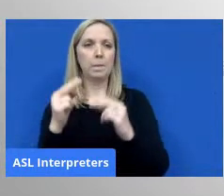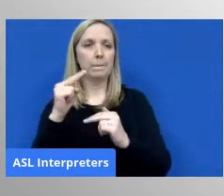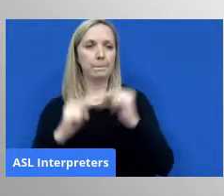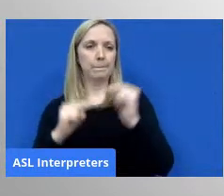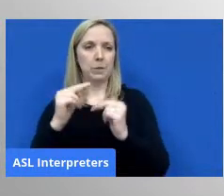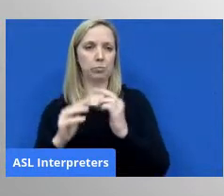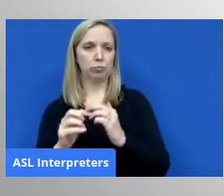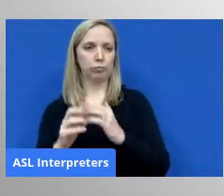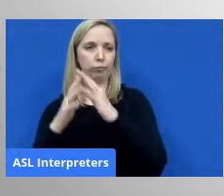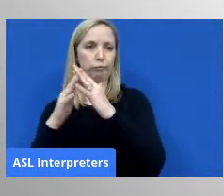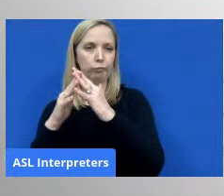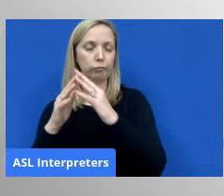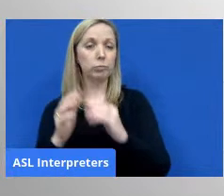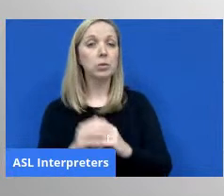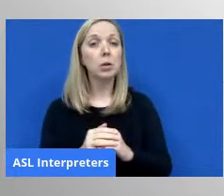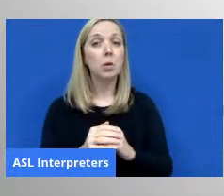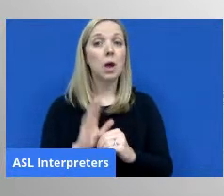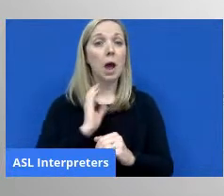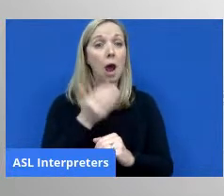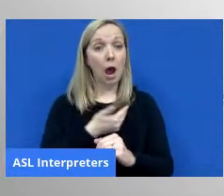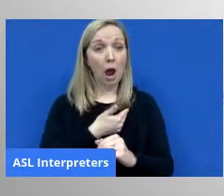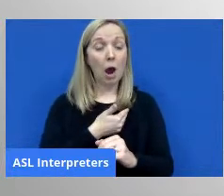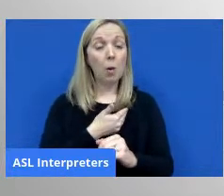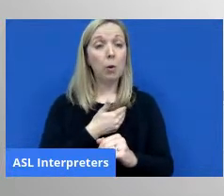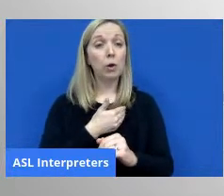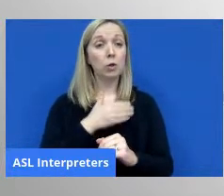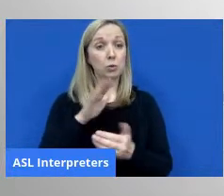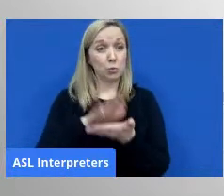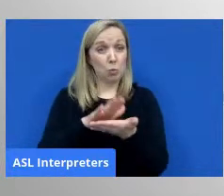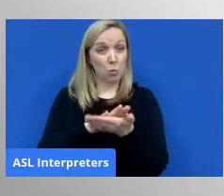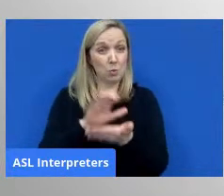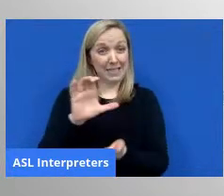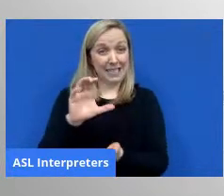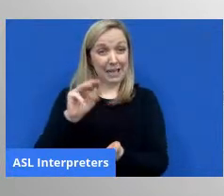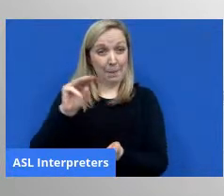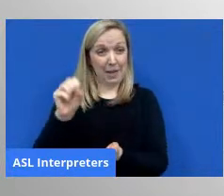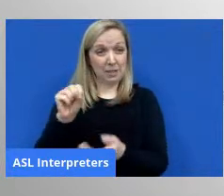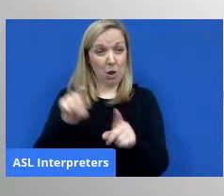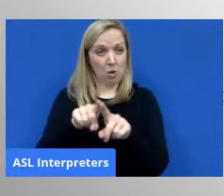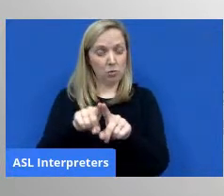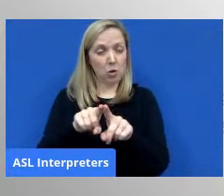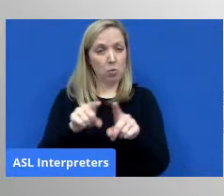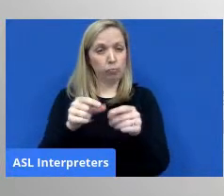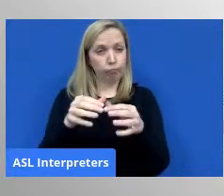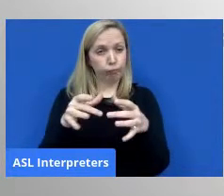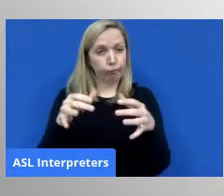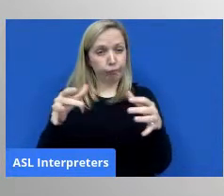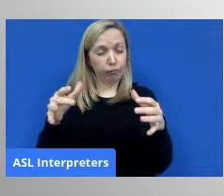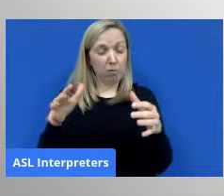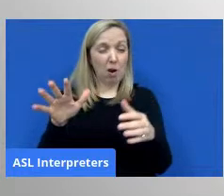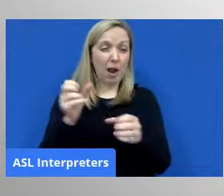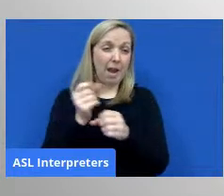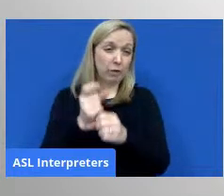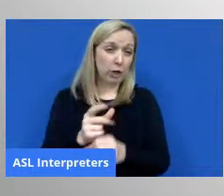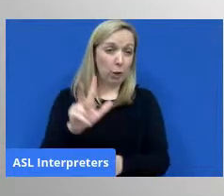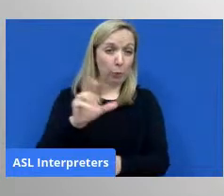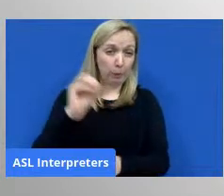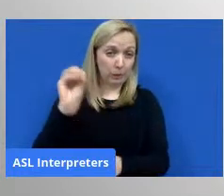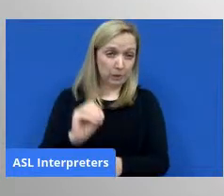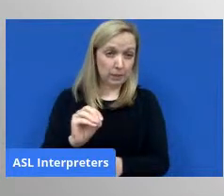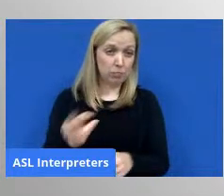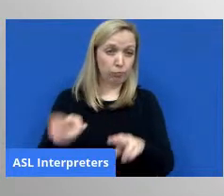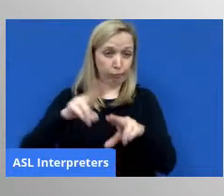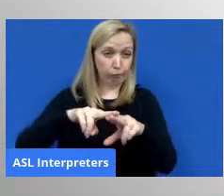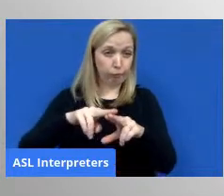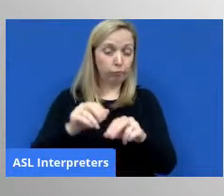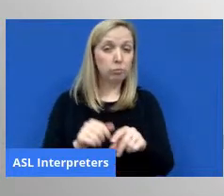growth of about 3% per year. We've got a lot of new building permits on the west side of town. So